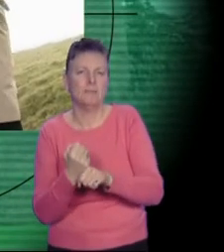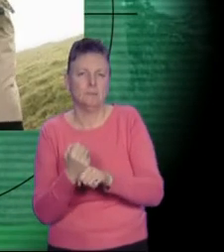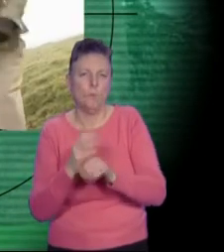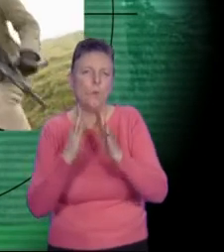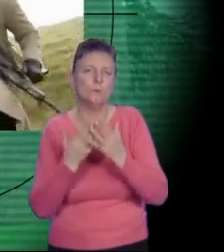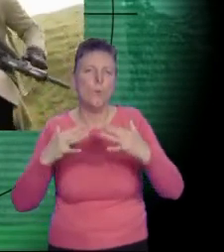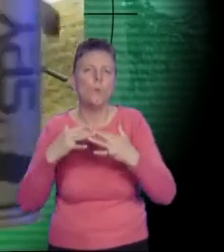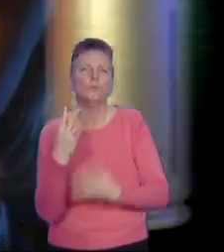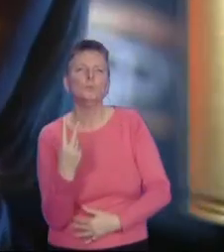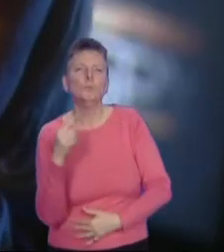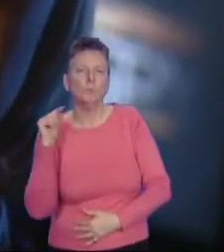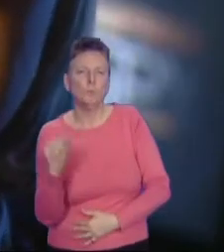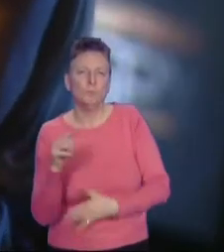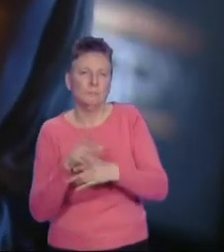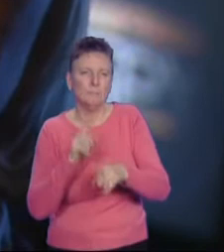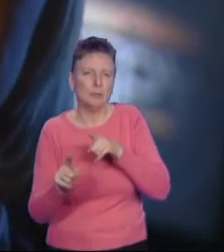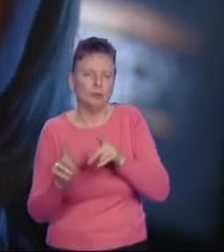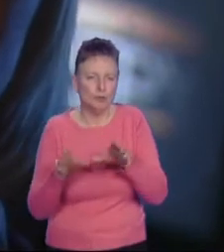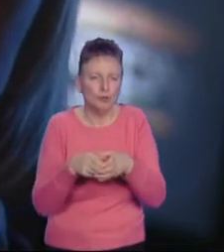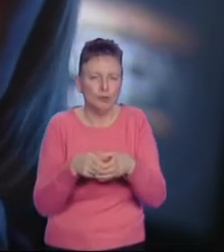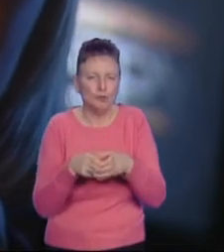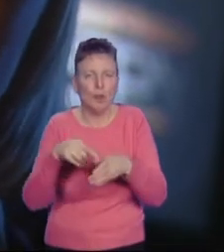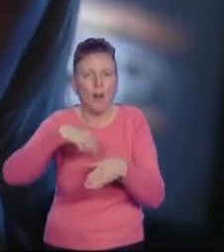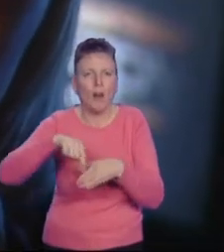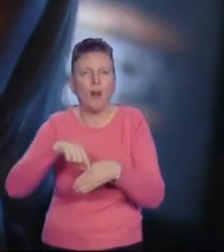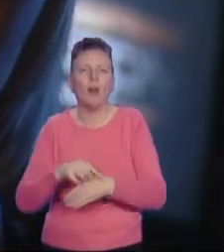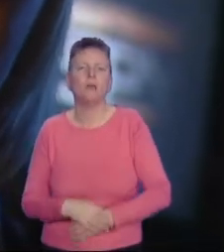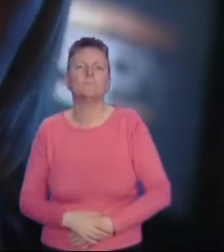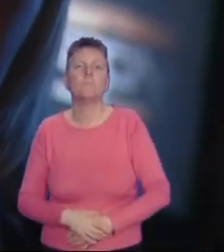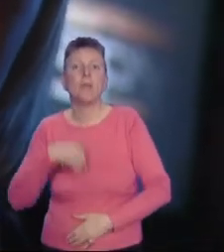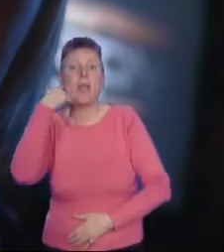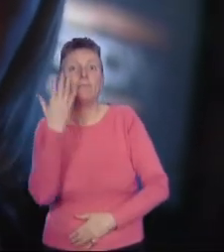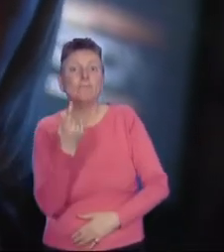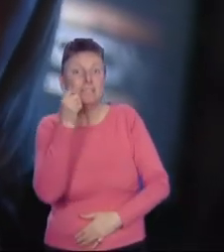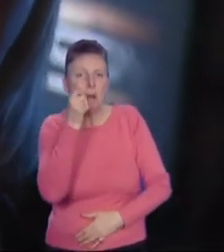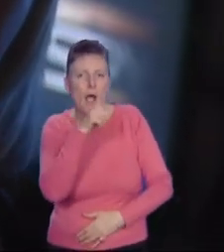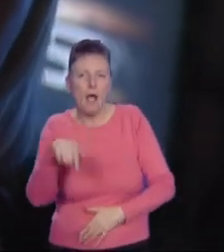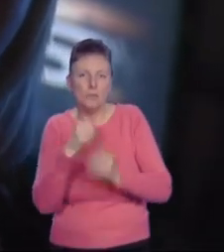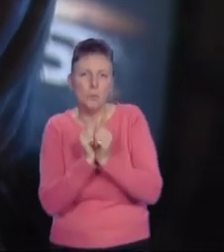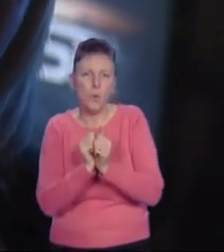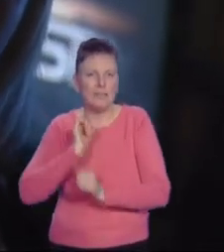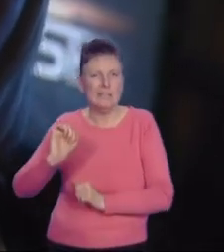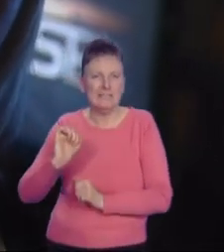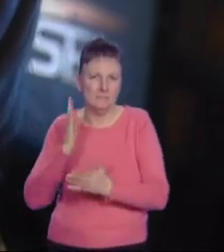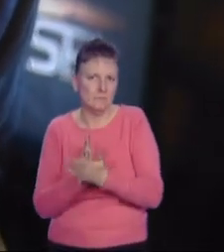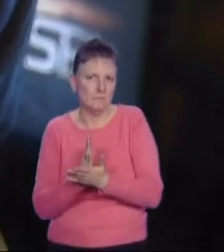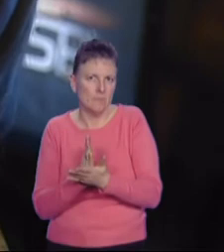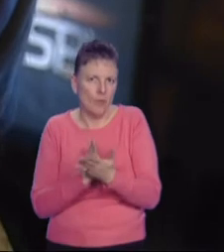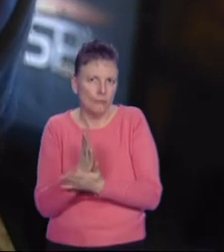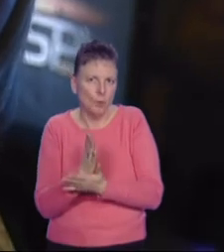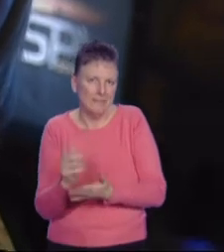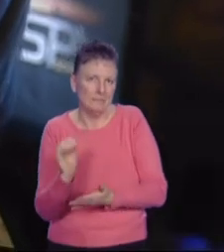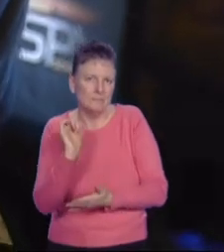Executive. Every spy worth his salt needs a thorough knowledge of electronic surveillance, and that's what we'll be looking into